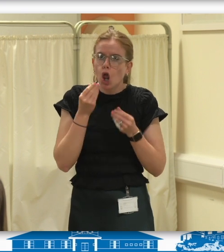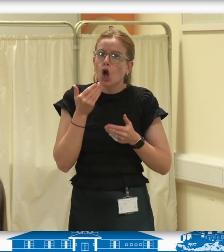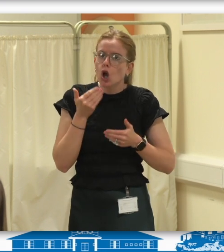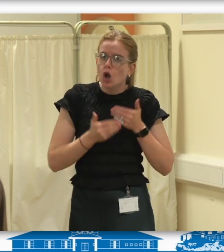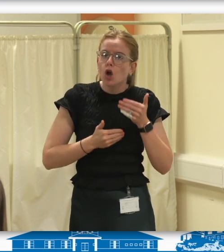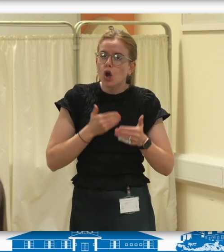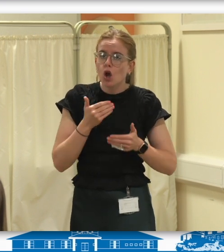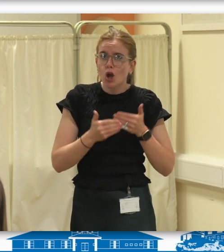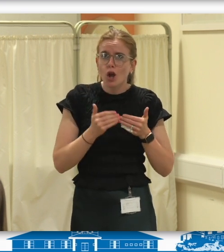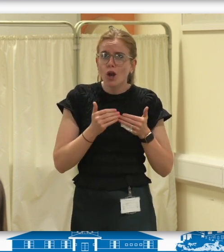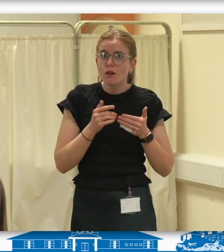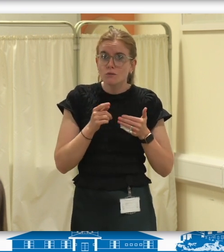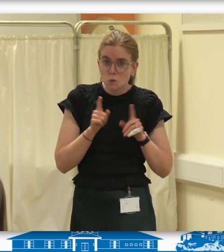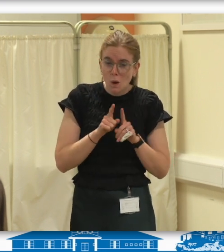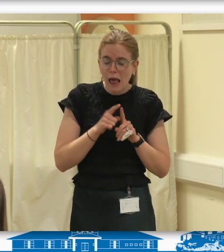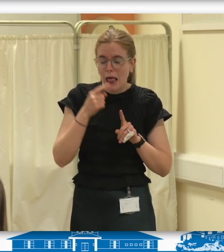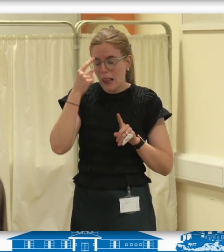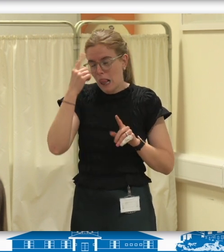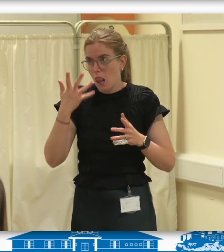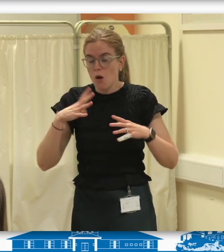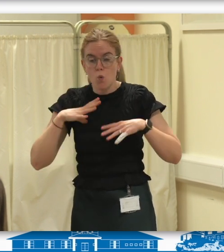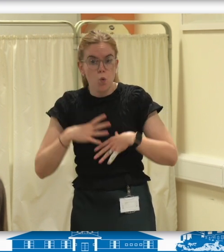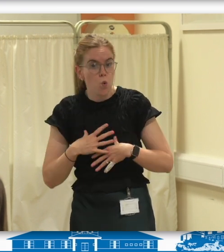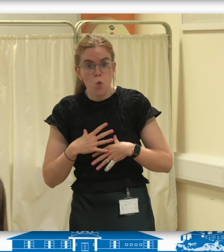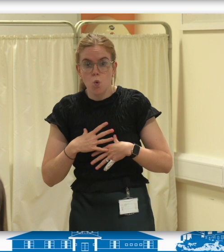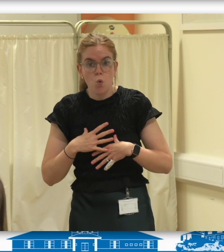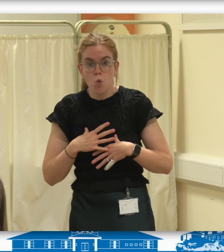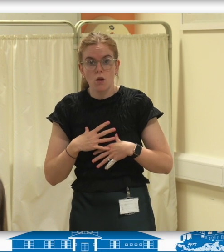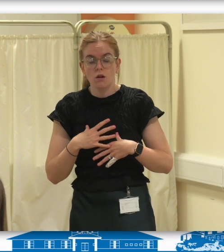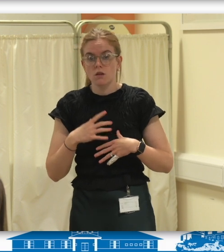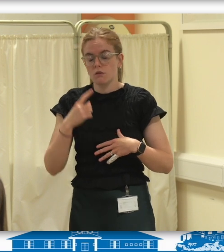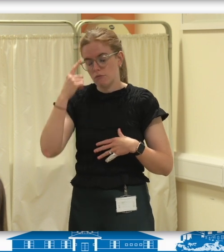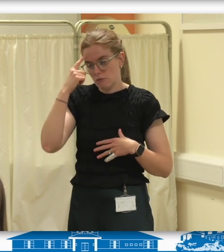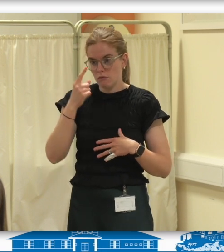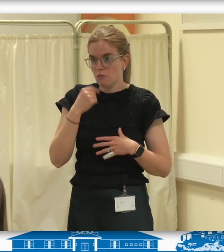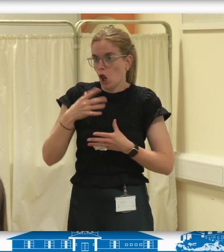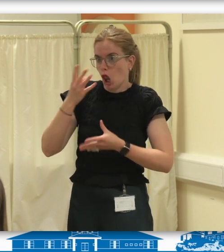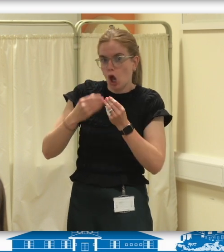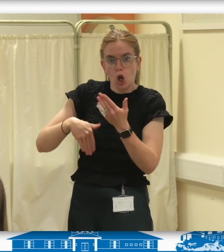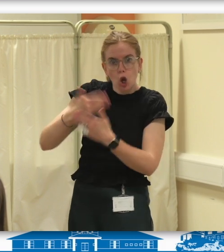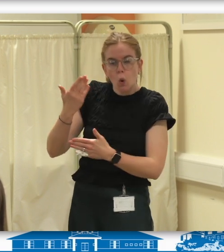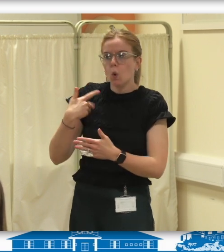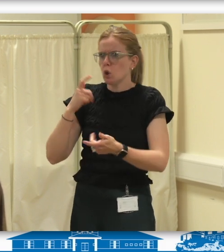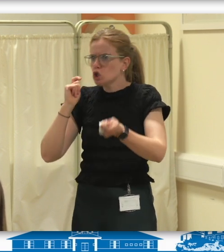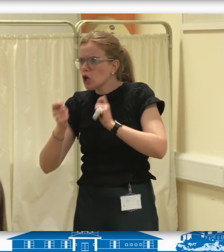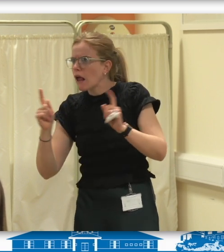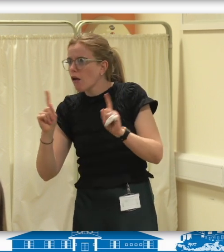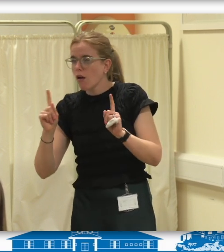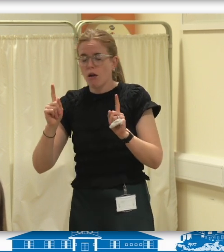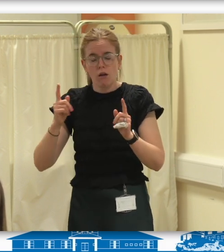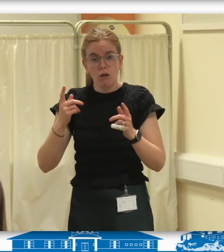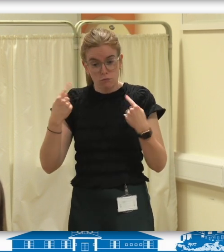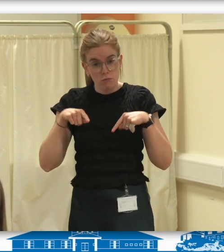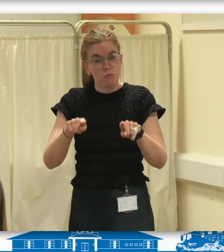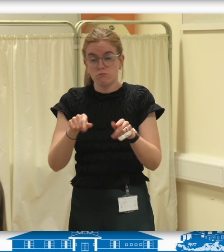time when they have less capacity, and less capacity for learning and less capacity for change.